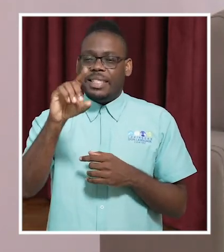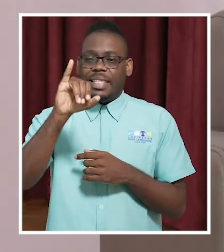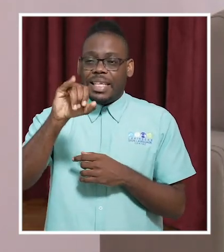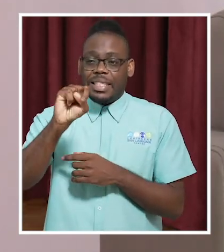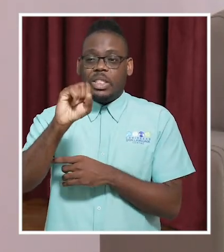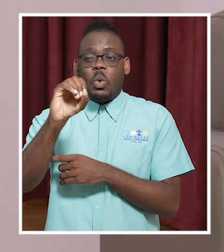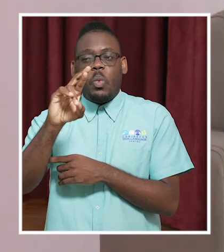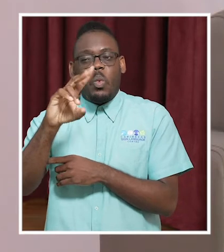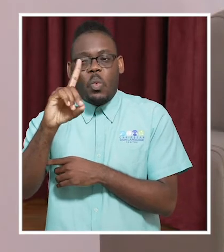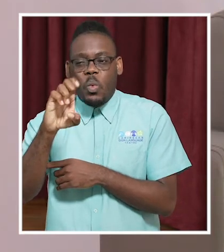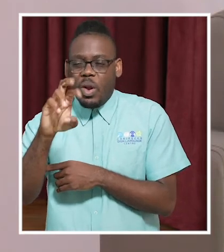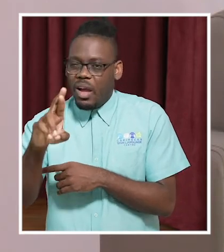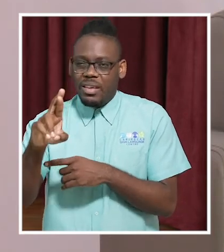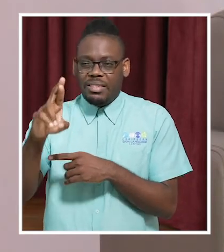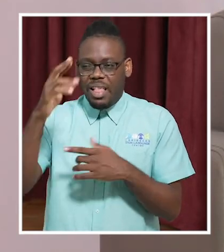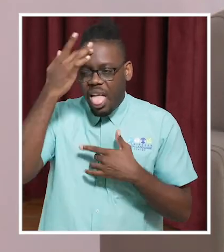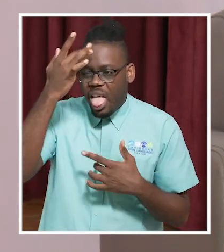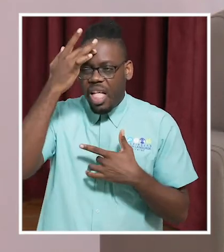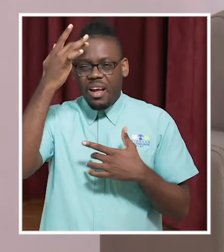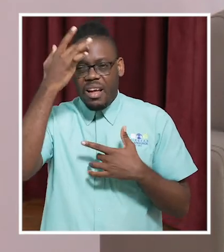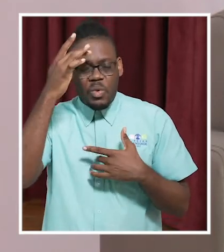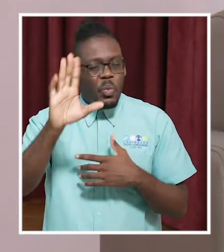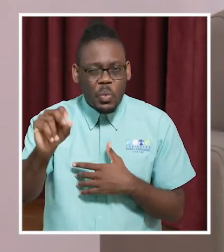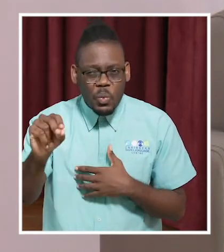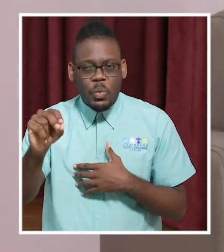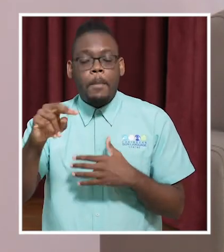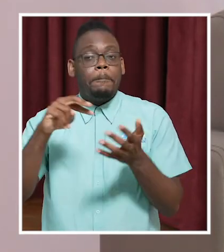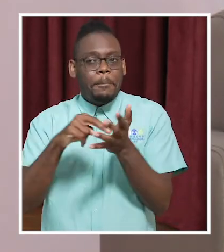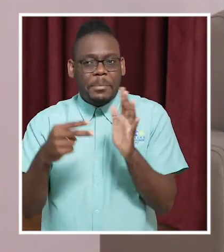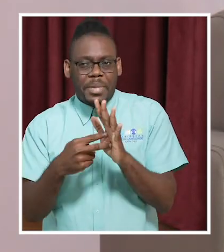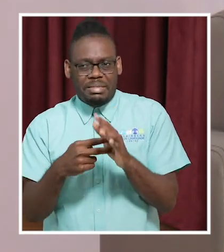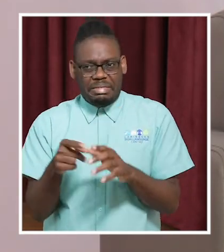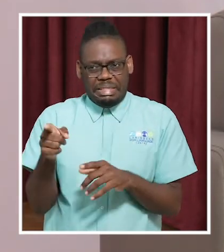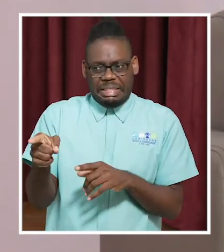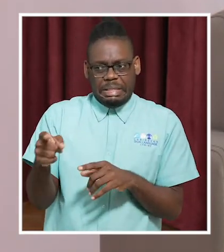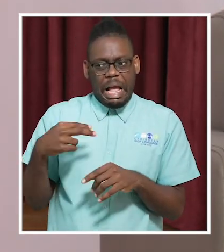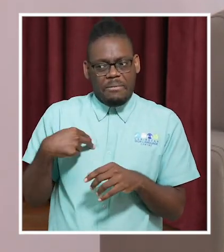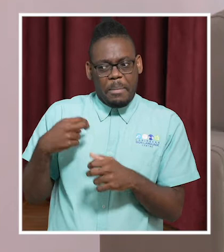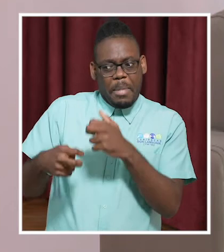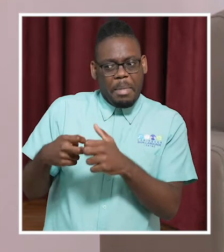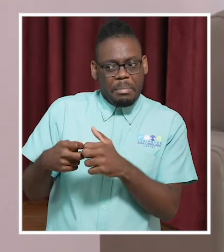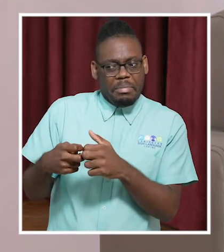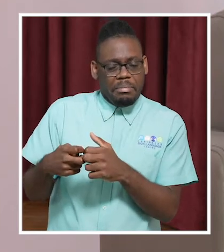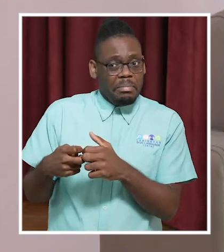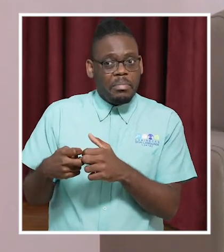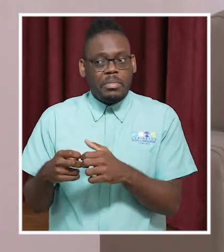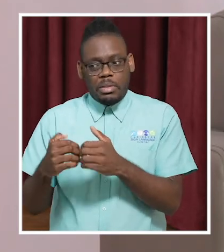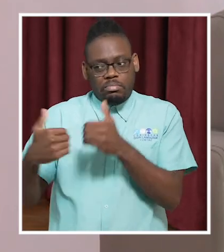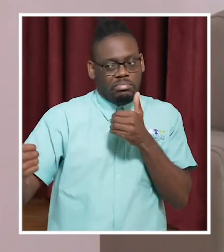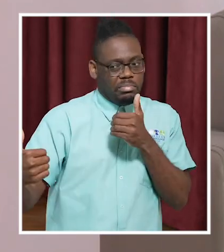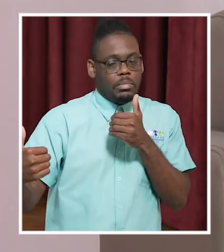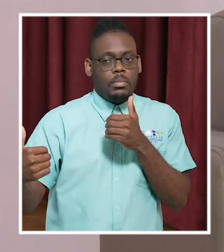have that stigma, something is wrong with that person. And that person is very creative. A lot of our creative people